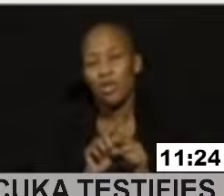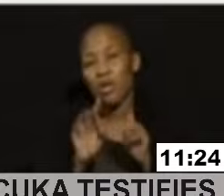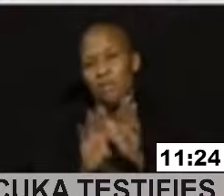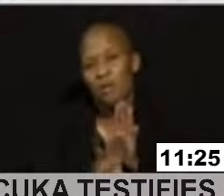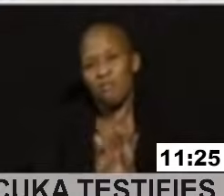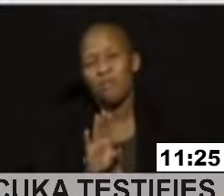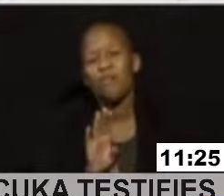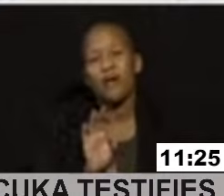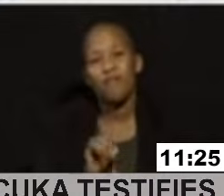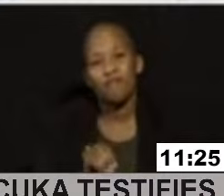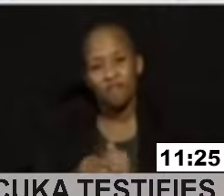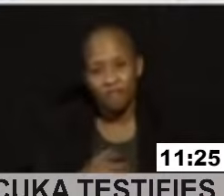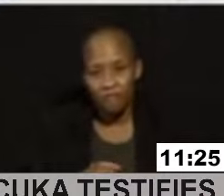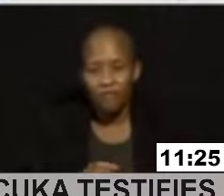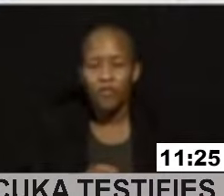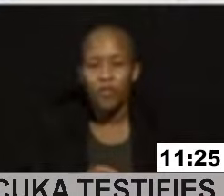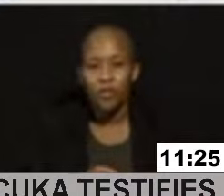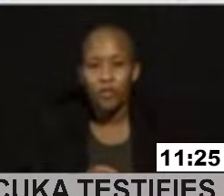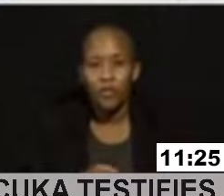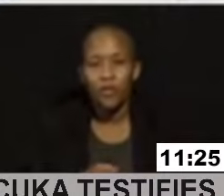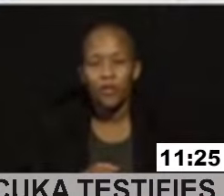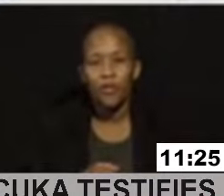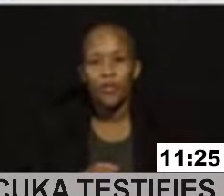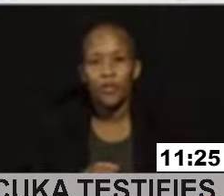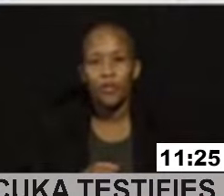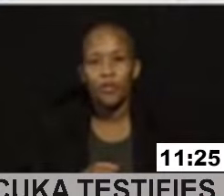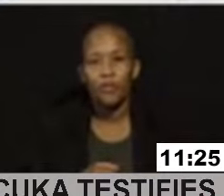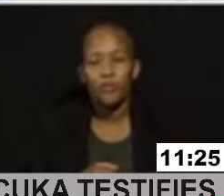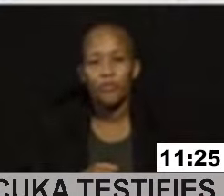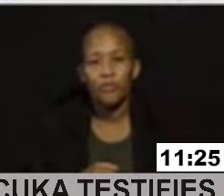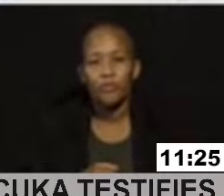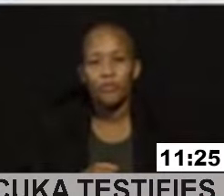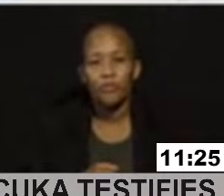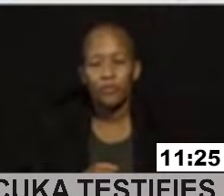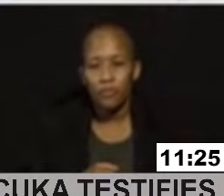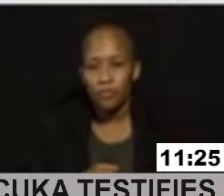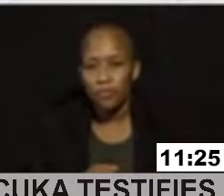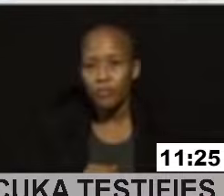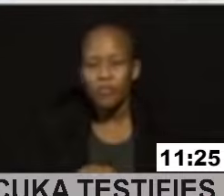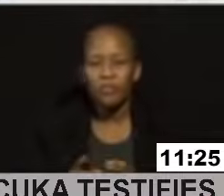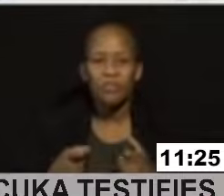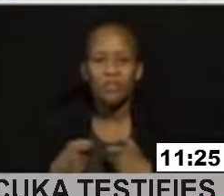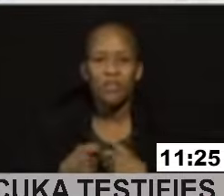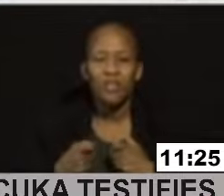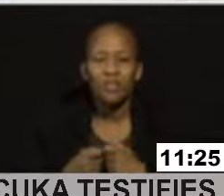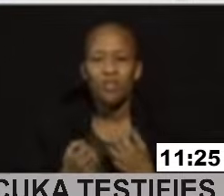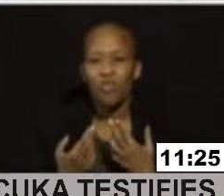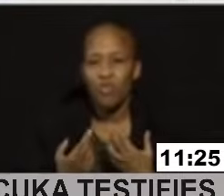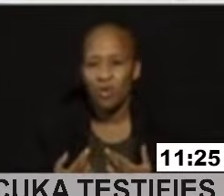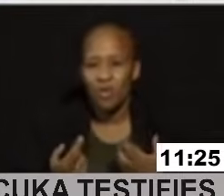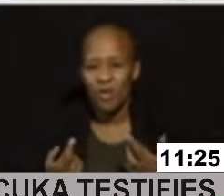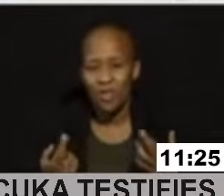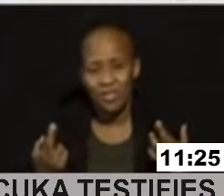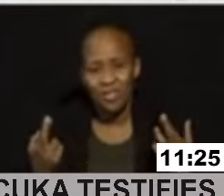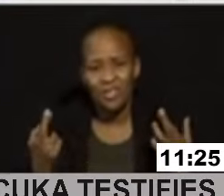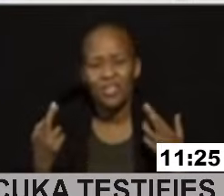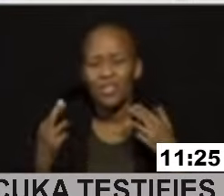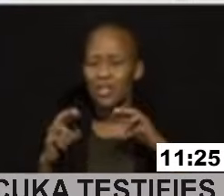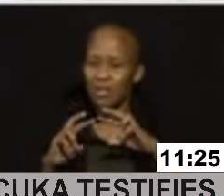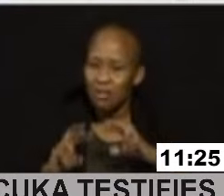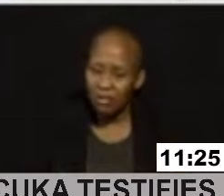Considerably? Was there still a tension fighting for resources to investigate different types of